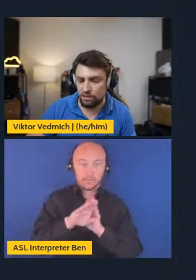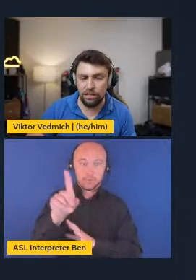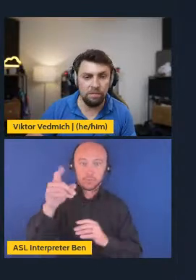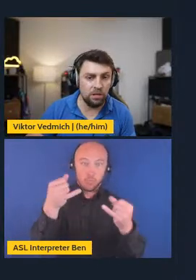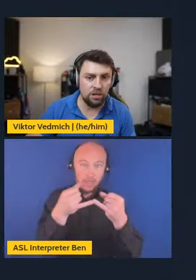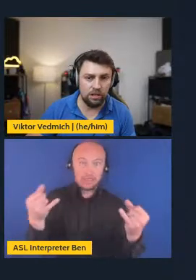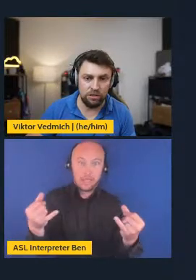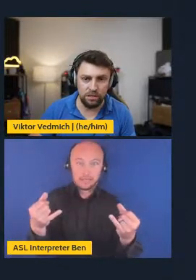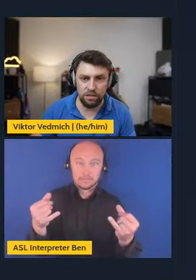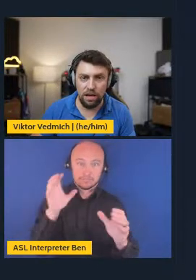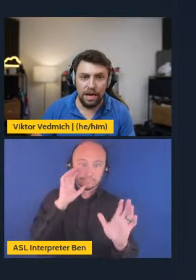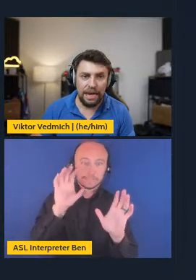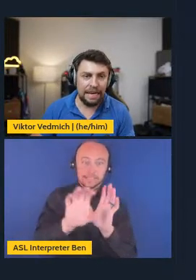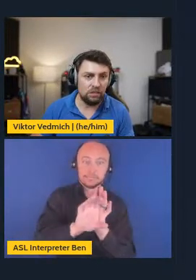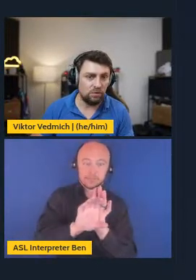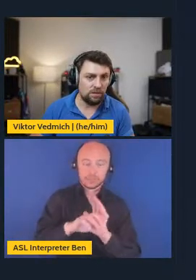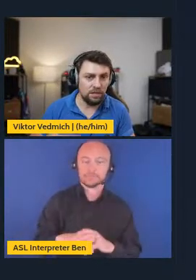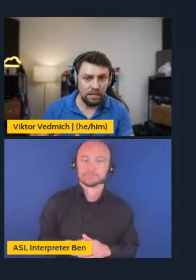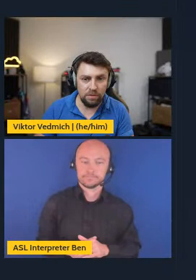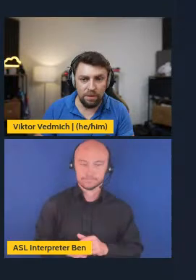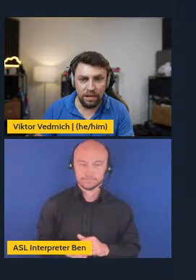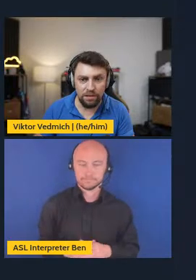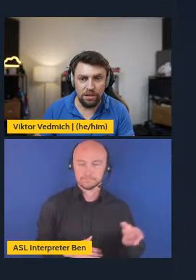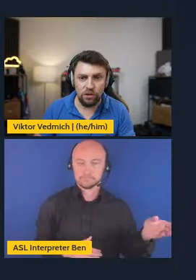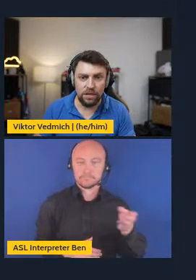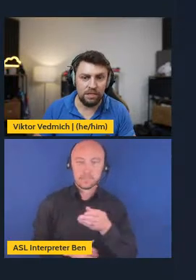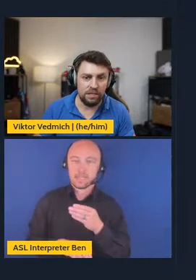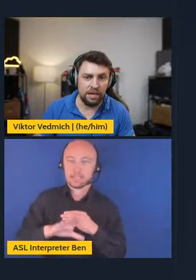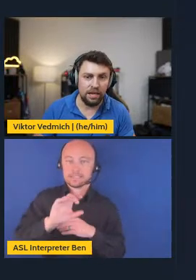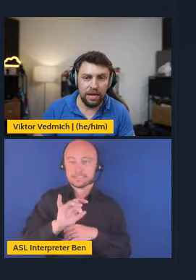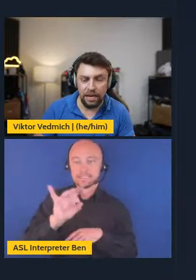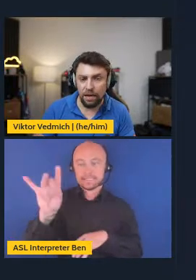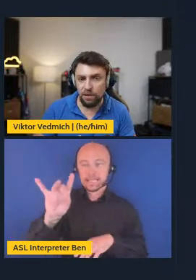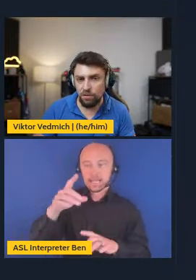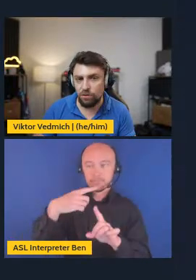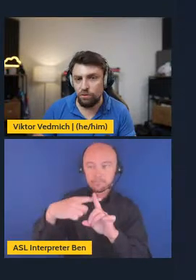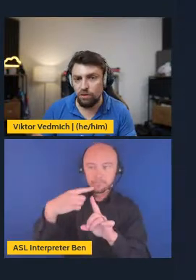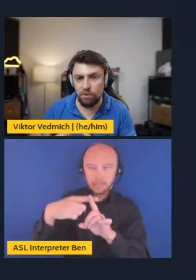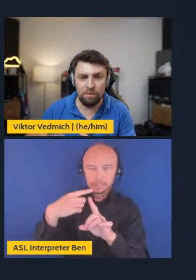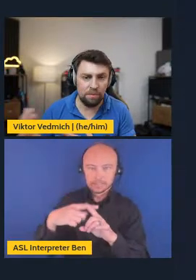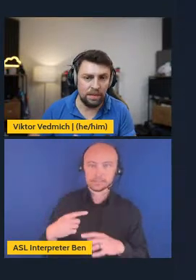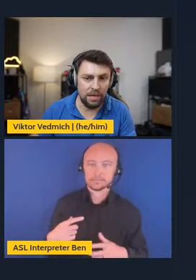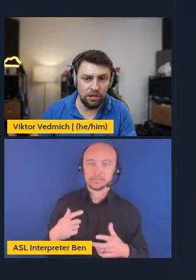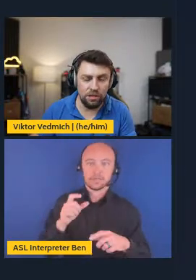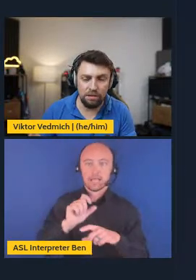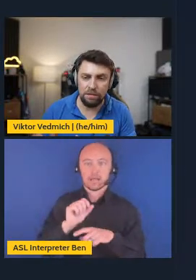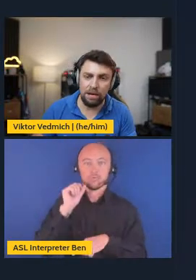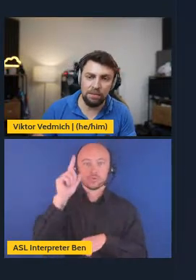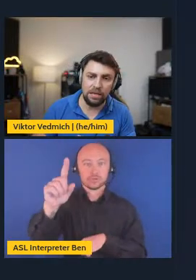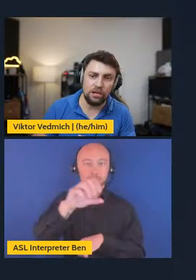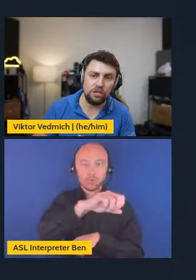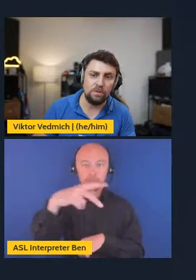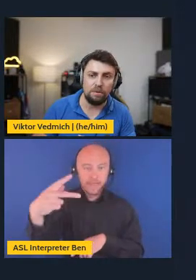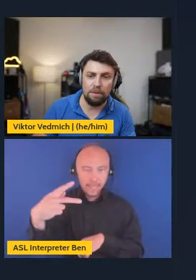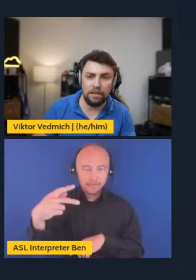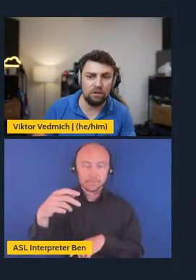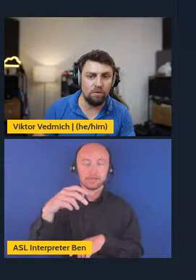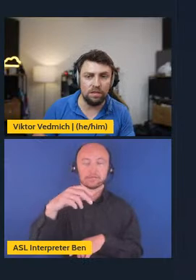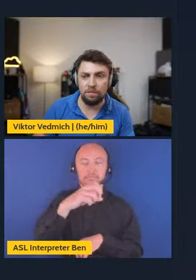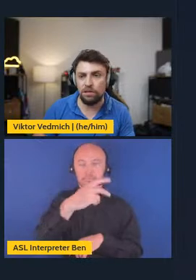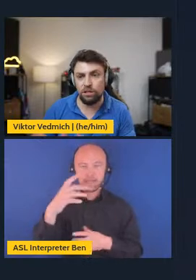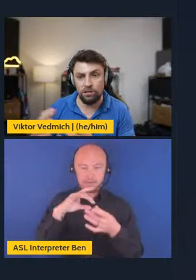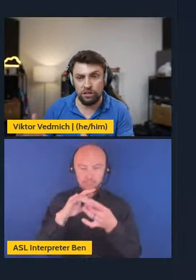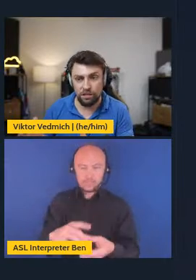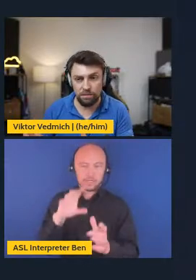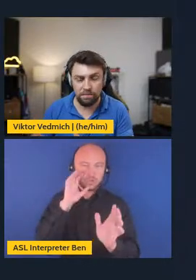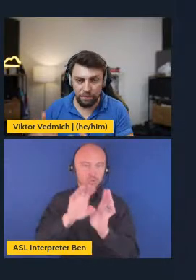it's image Nginx. And through the CDKs plus, you can say, hey, I'm going to deploy my application, and my application will be based on